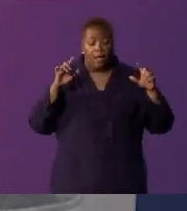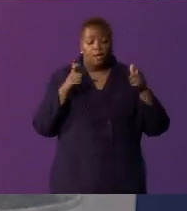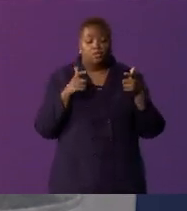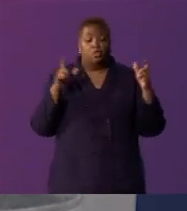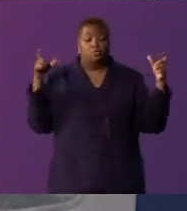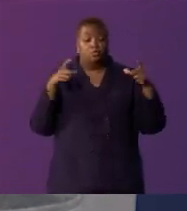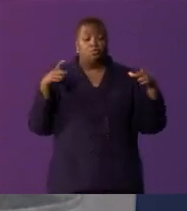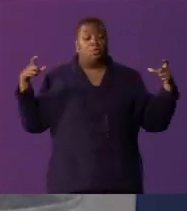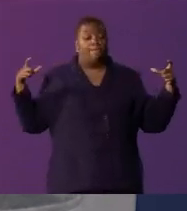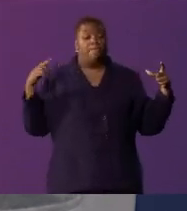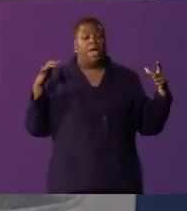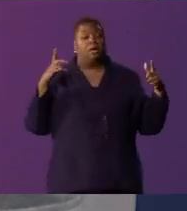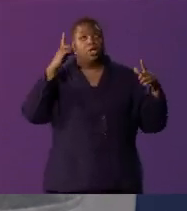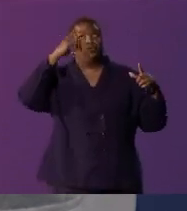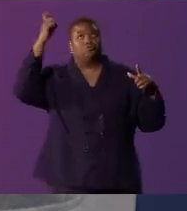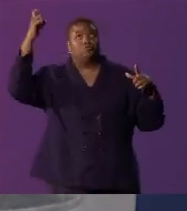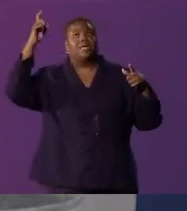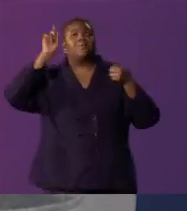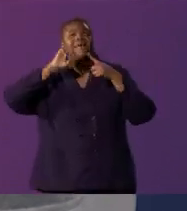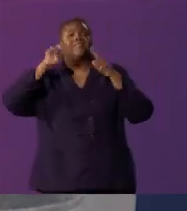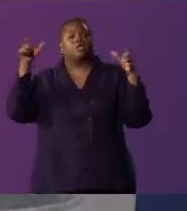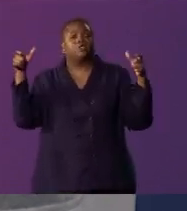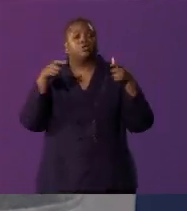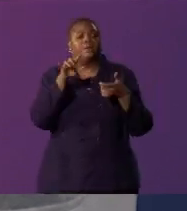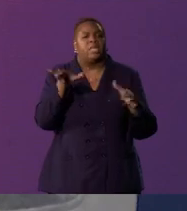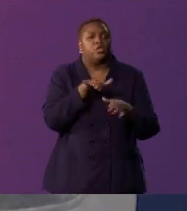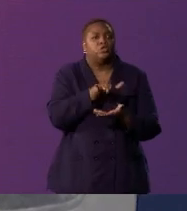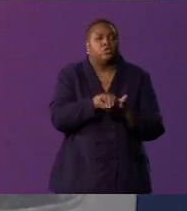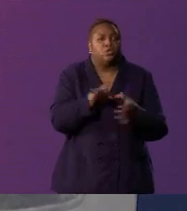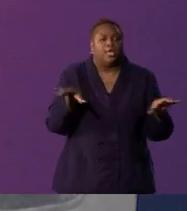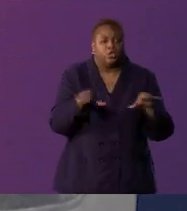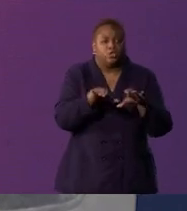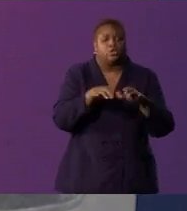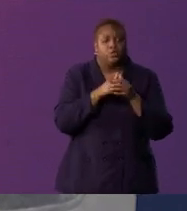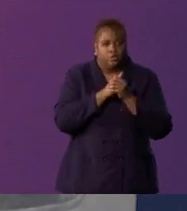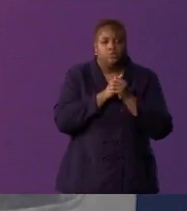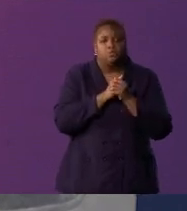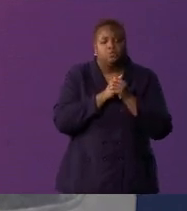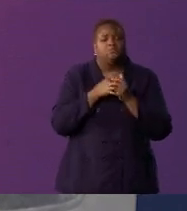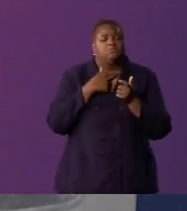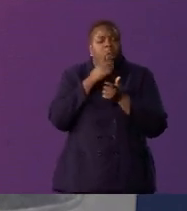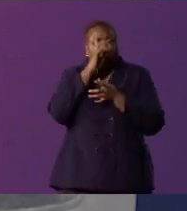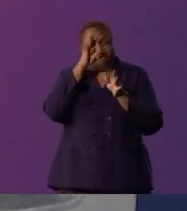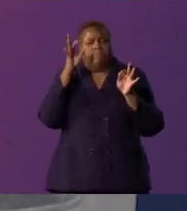go do, because the two have to come together. Right. And so I decided a long time ago that